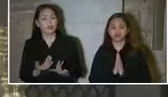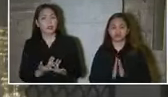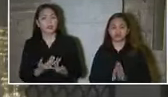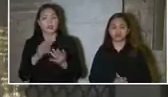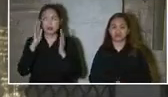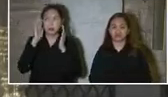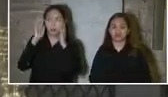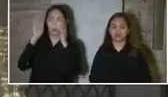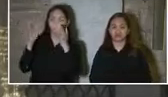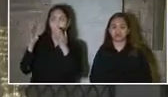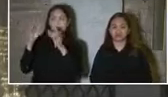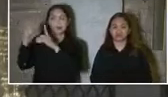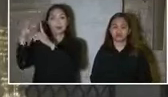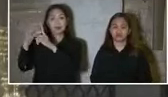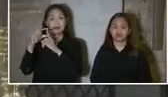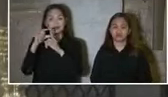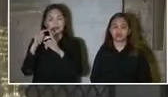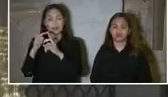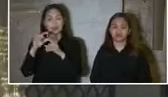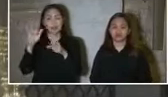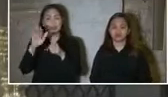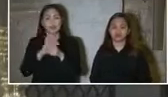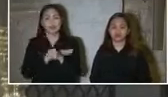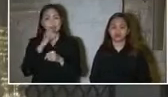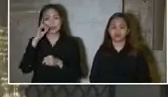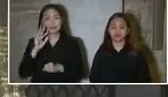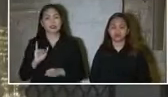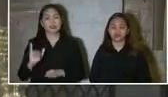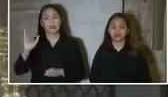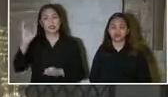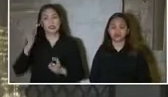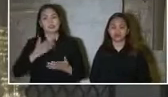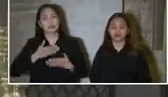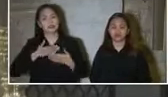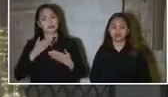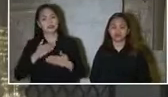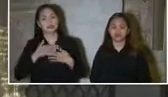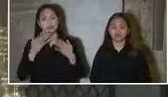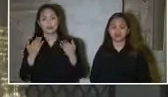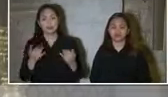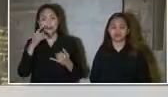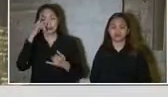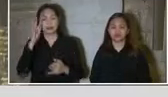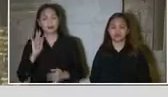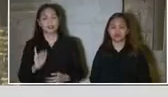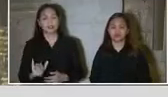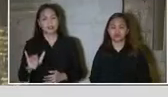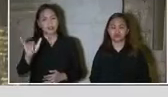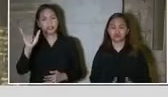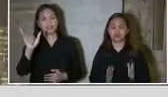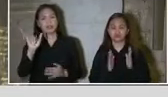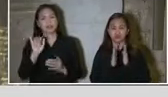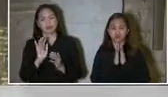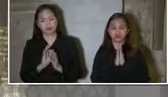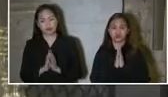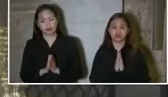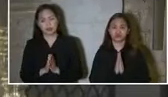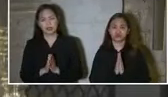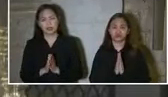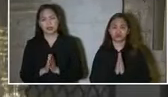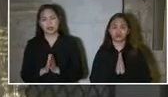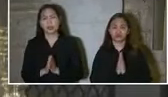words, that they may be filled with everlasting gladness now and forever. Amen.